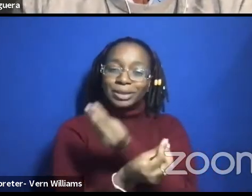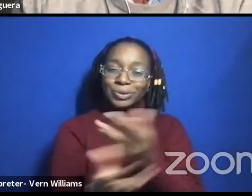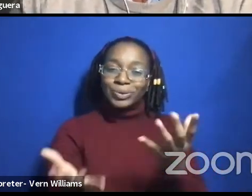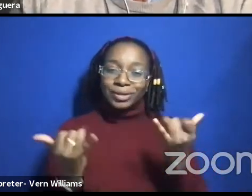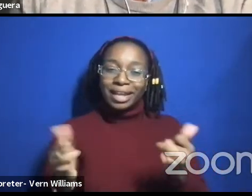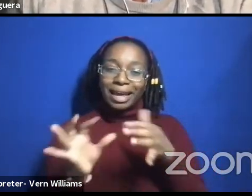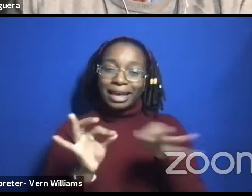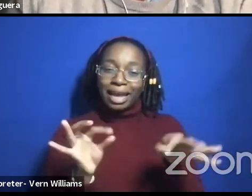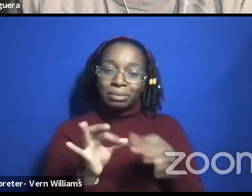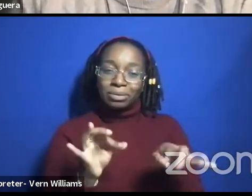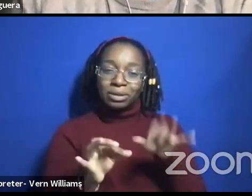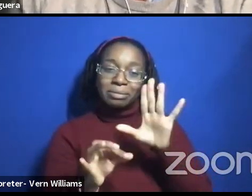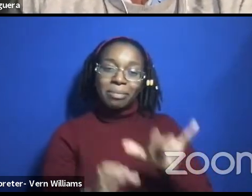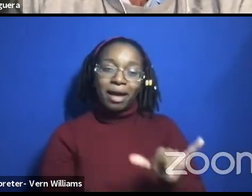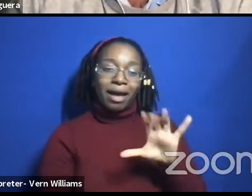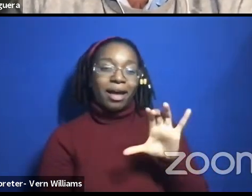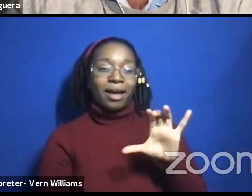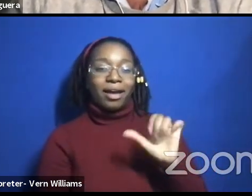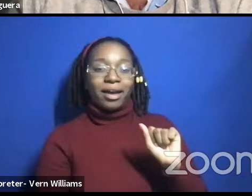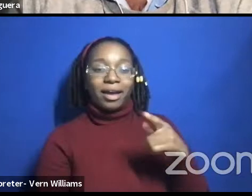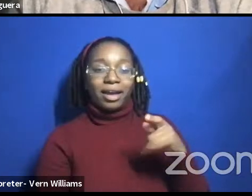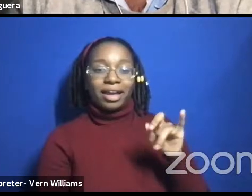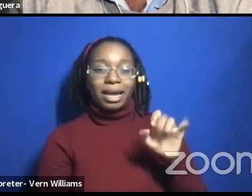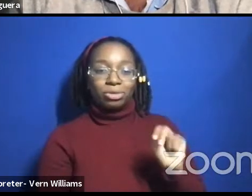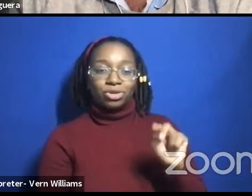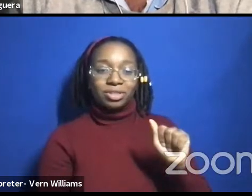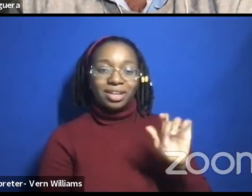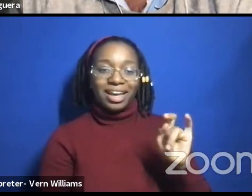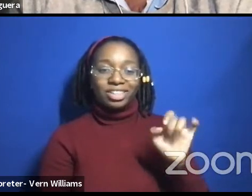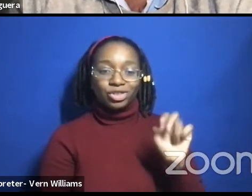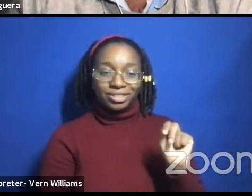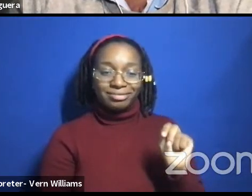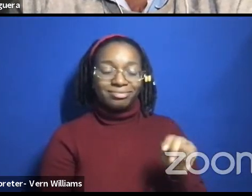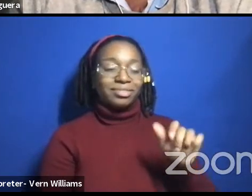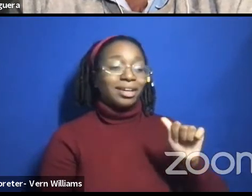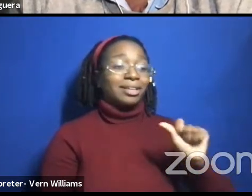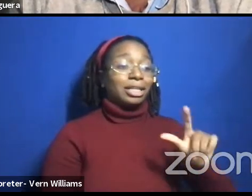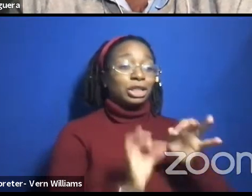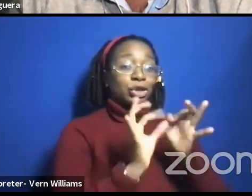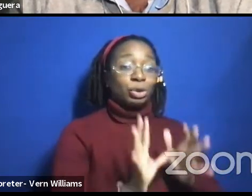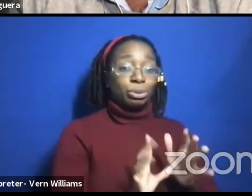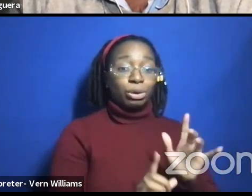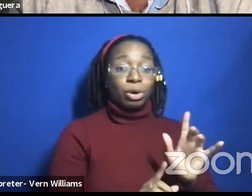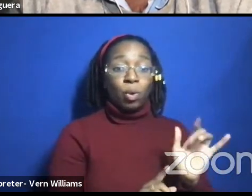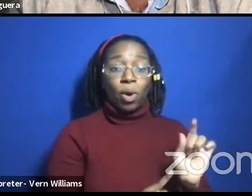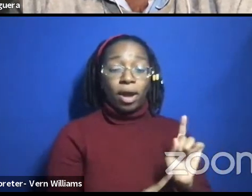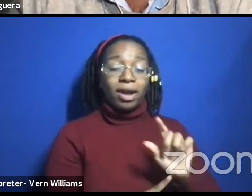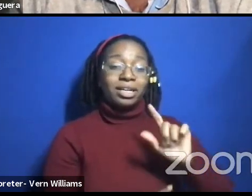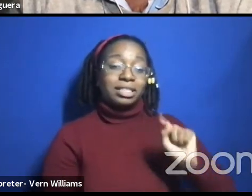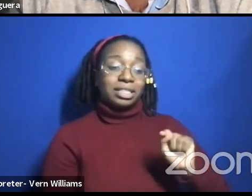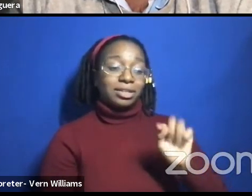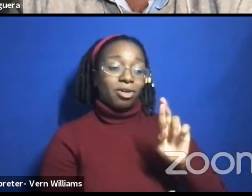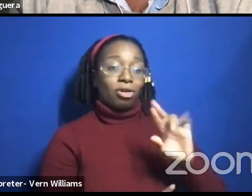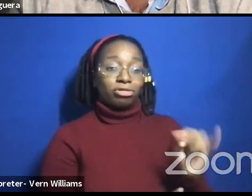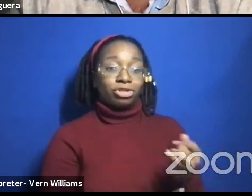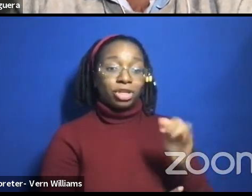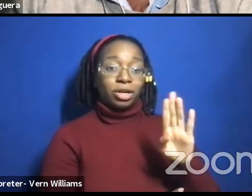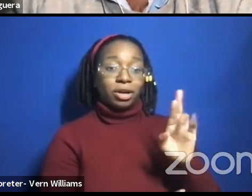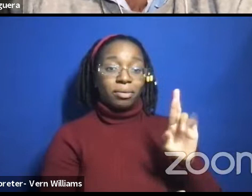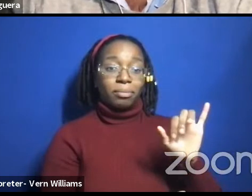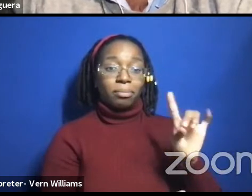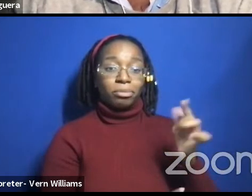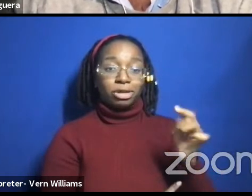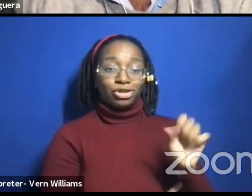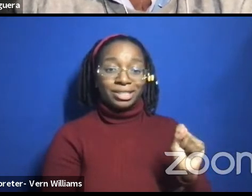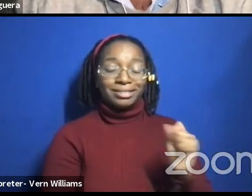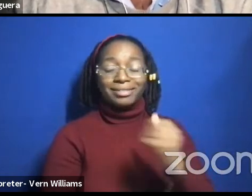by Caption Access. Thanks, Tammy. And our ASL interpretation is provided by TRJ Bridges. And thank you tonight to